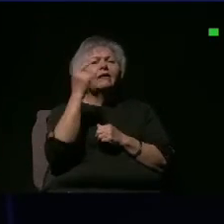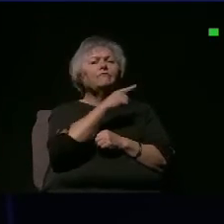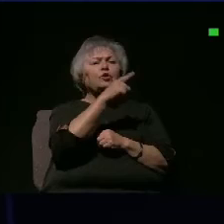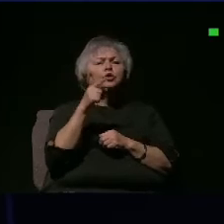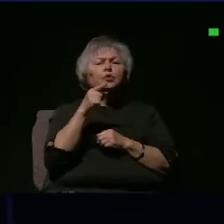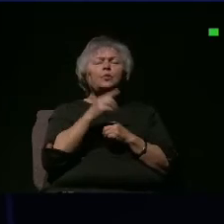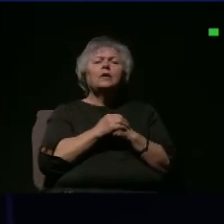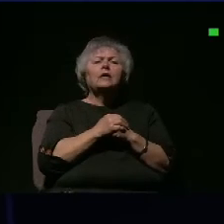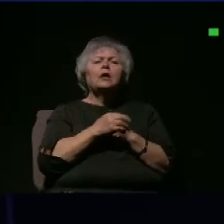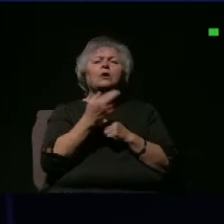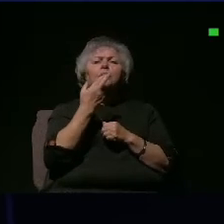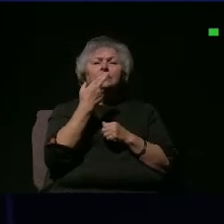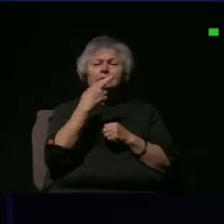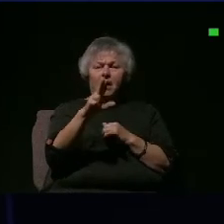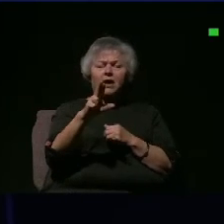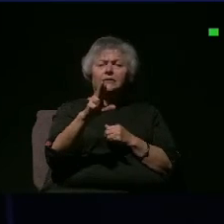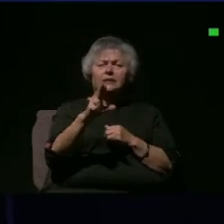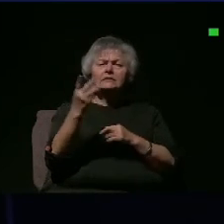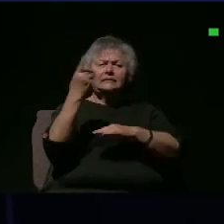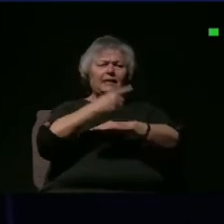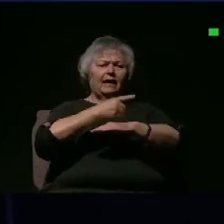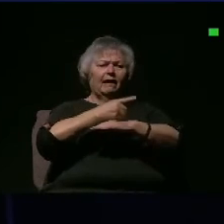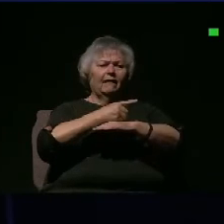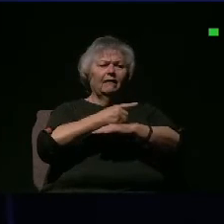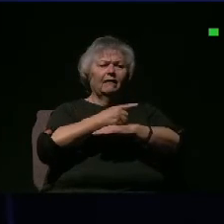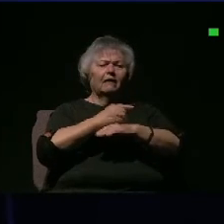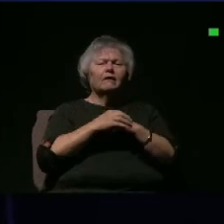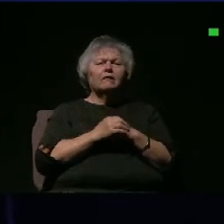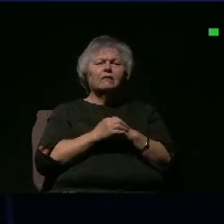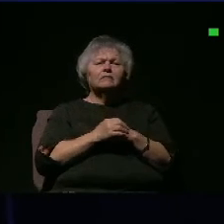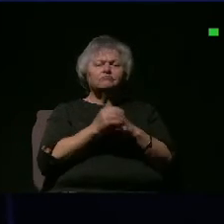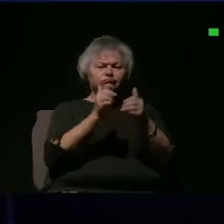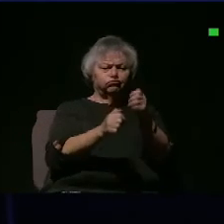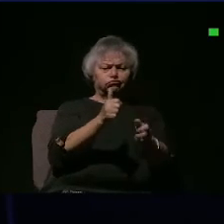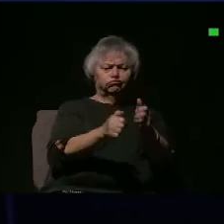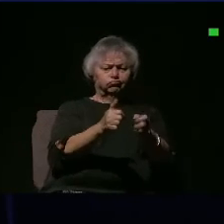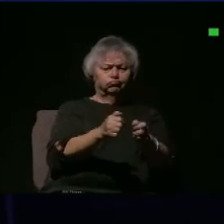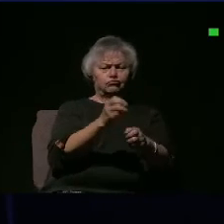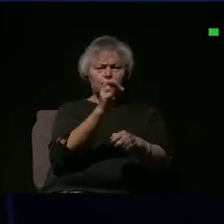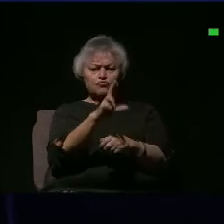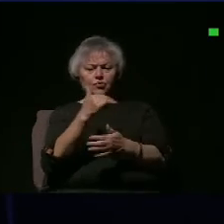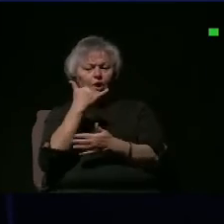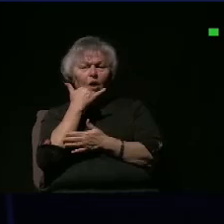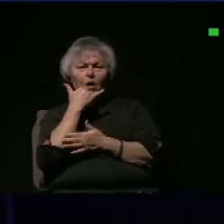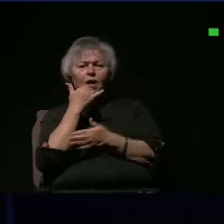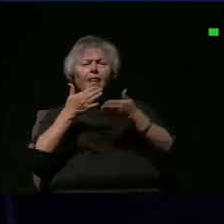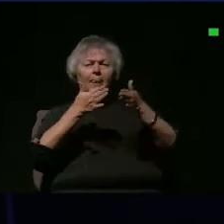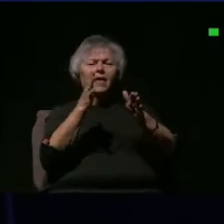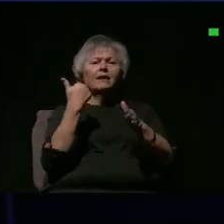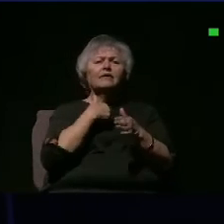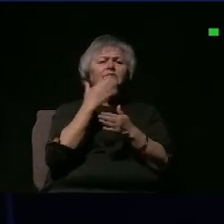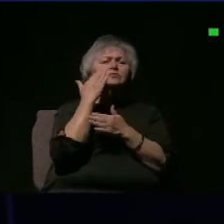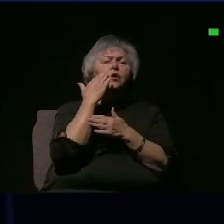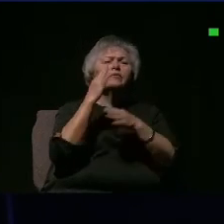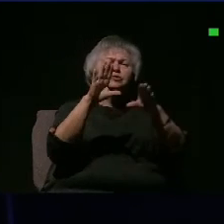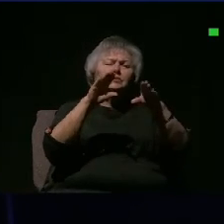we can put a number up on the screen where you can call and let us know, or text and let us know that you responded today